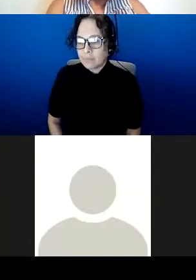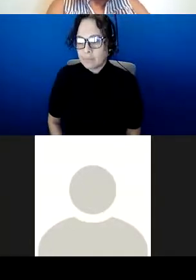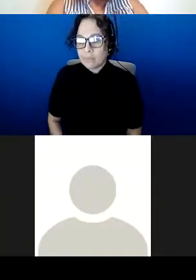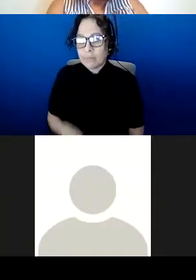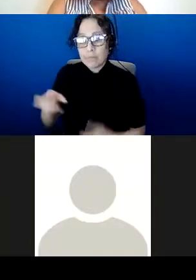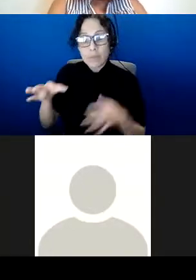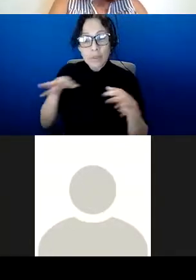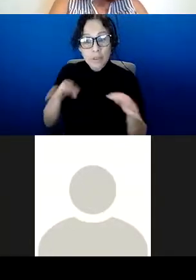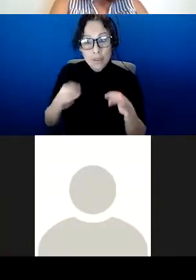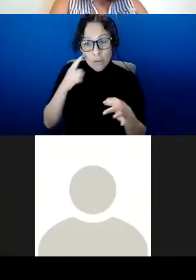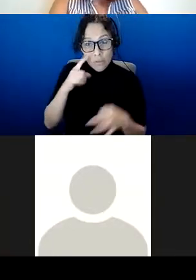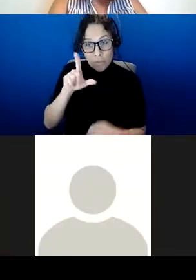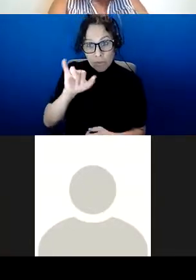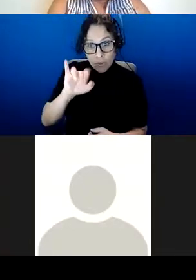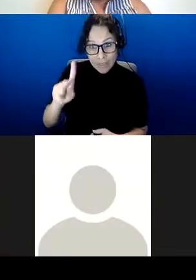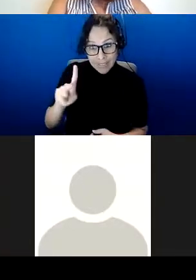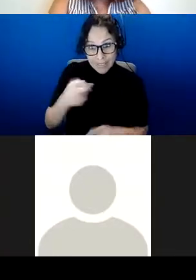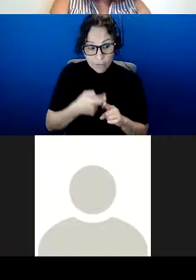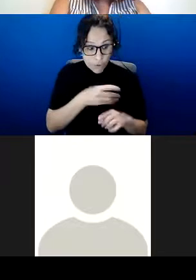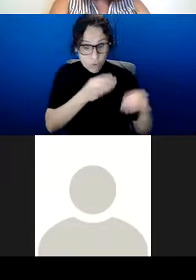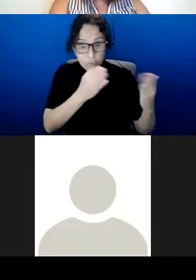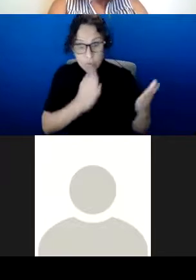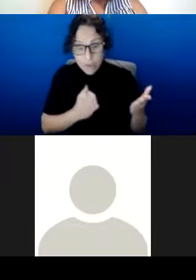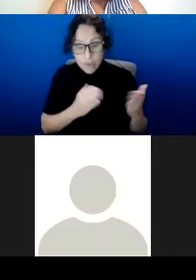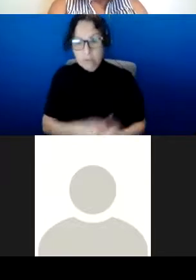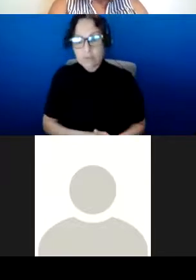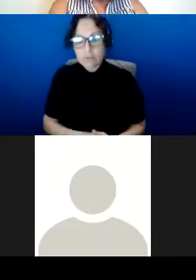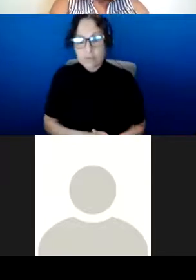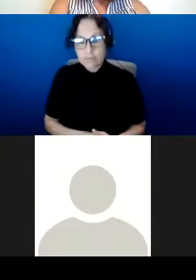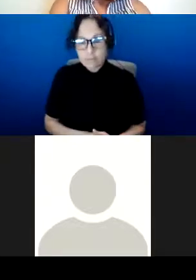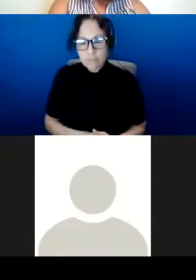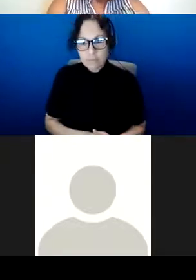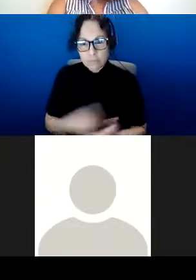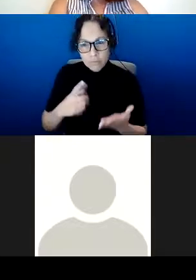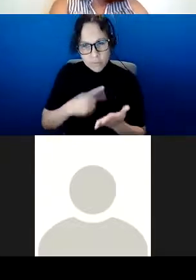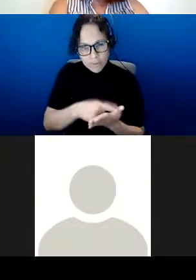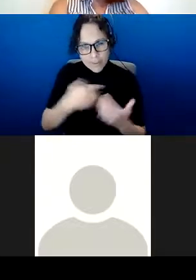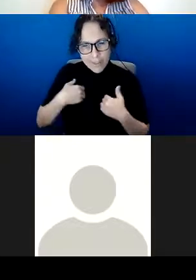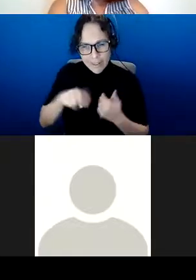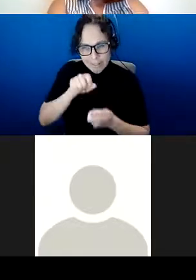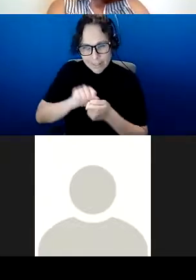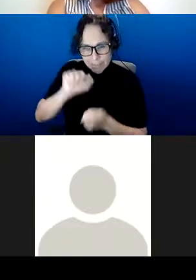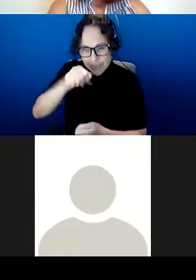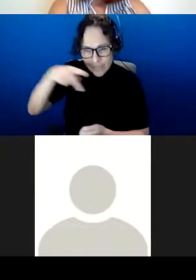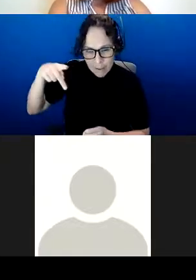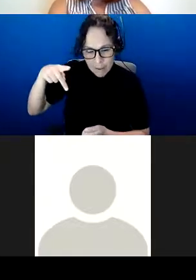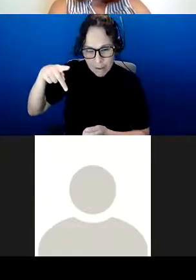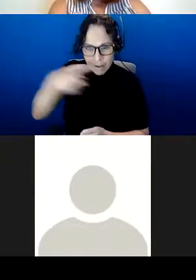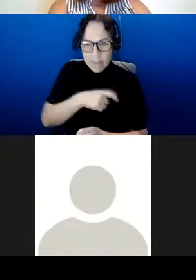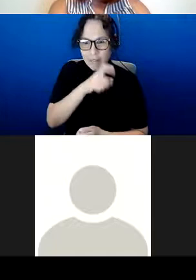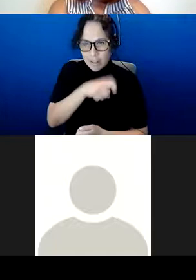Instructions of the link to see your provider. Sometimes they use specific apps that they need you